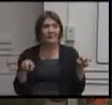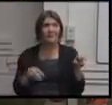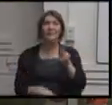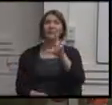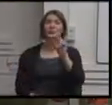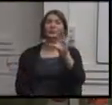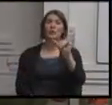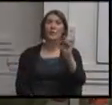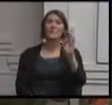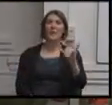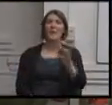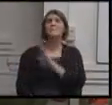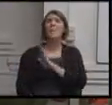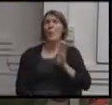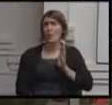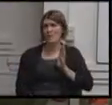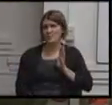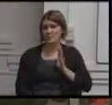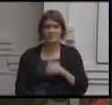I'm Rory Day, board member.